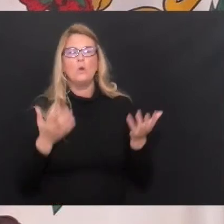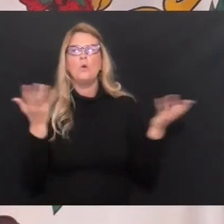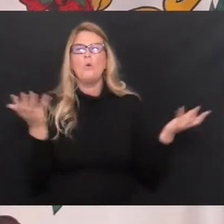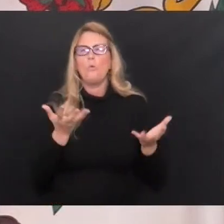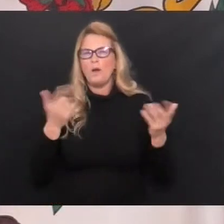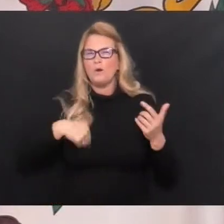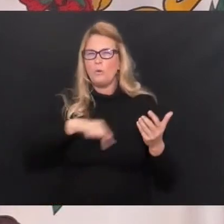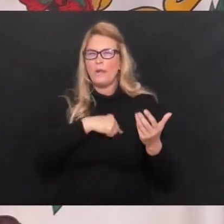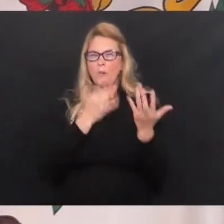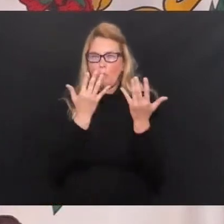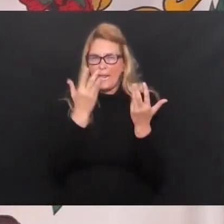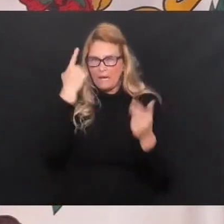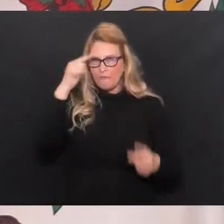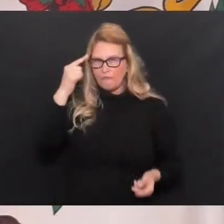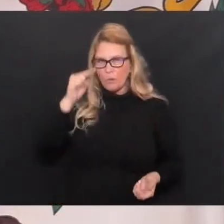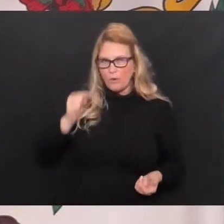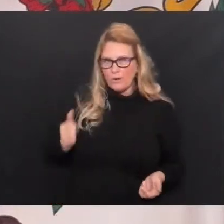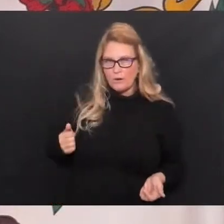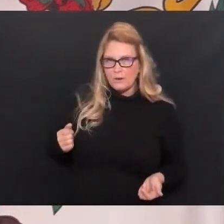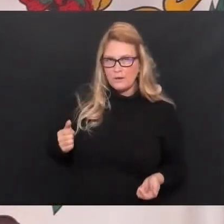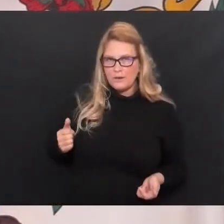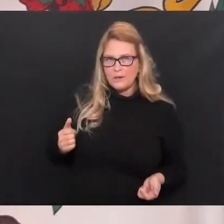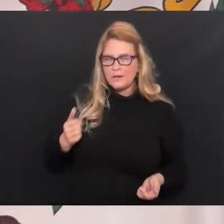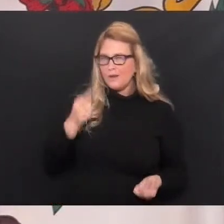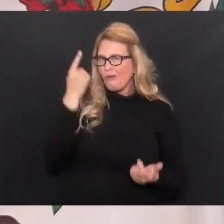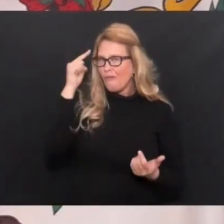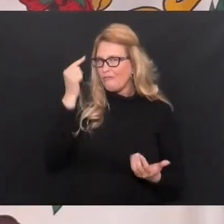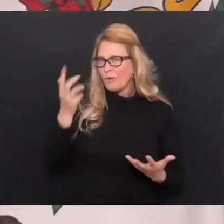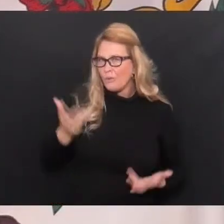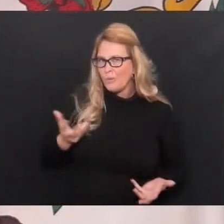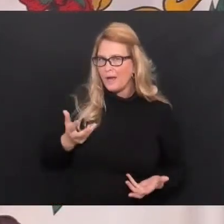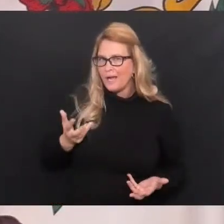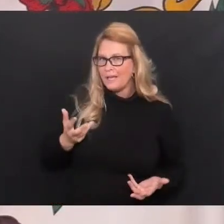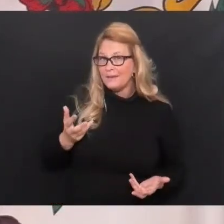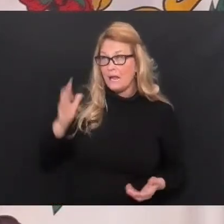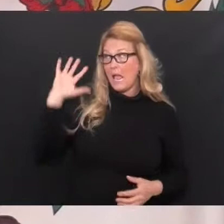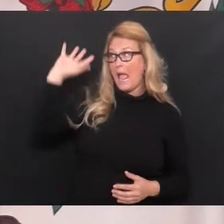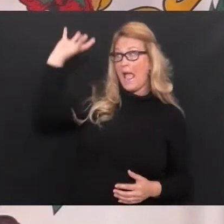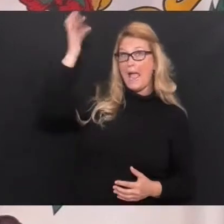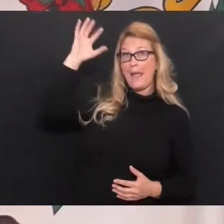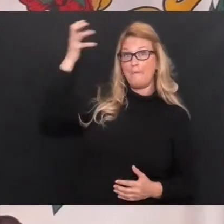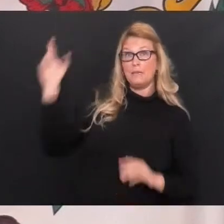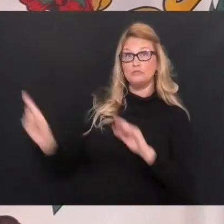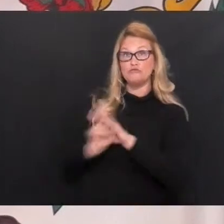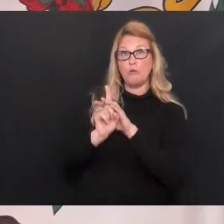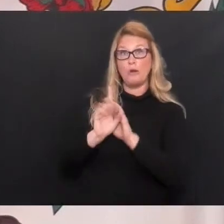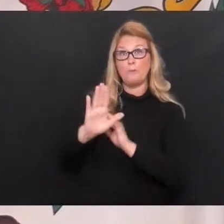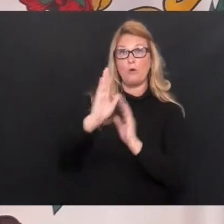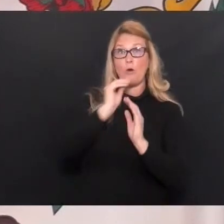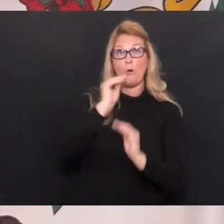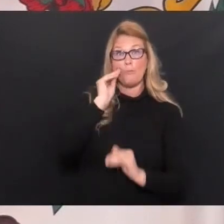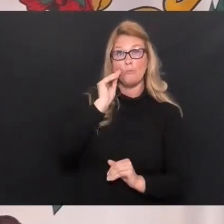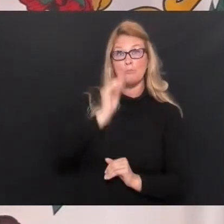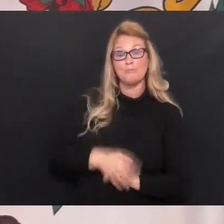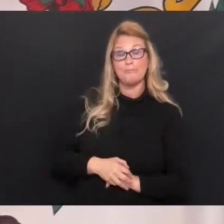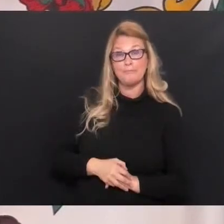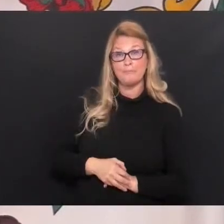waiting on? Are we waiting on the ambulance showing up at the house? You